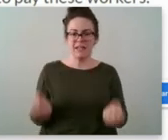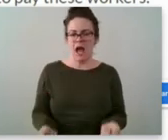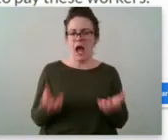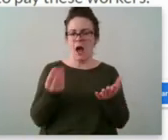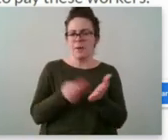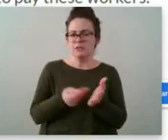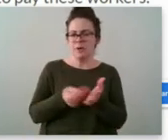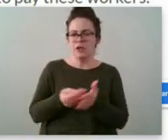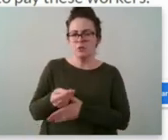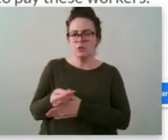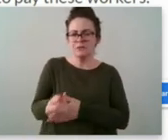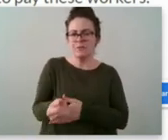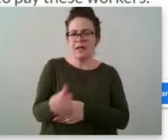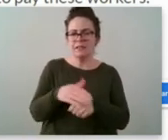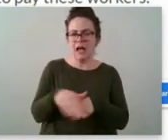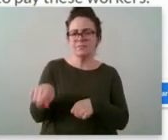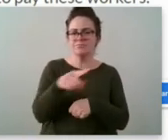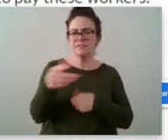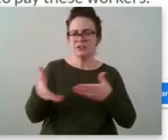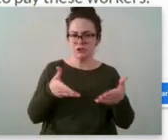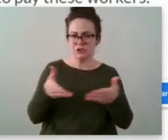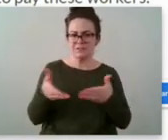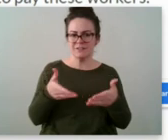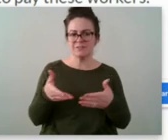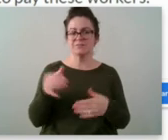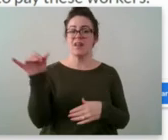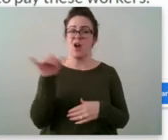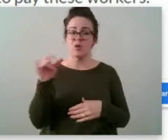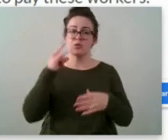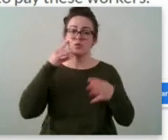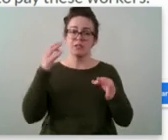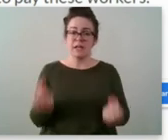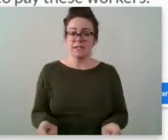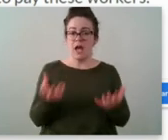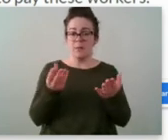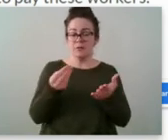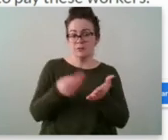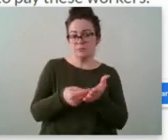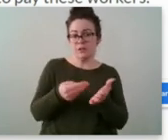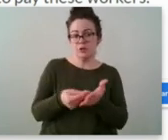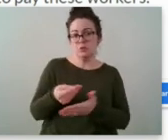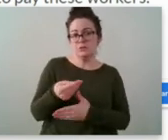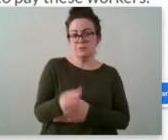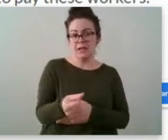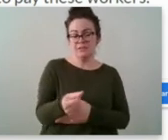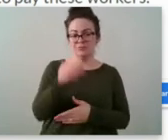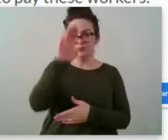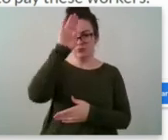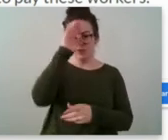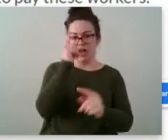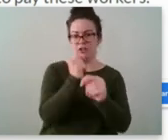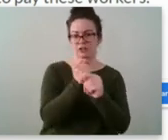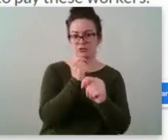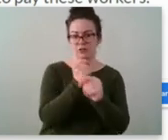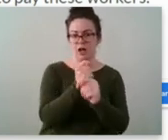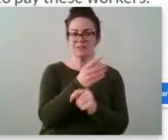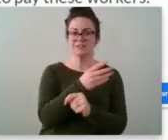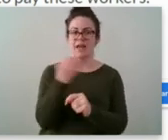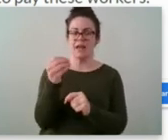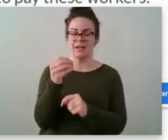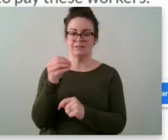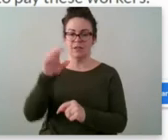cars. So over here, you'll see a picture of a firefighter, and it's up to the leaders